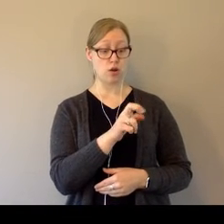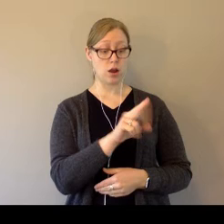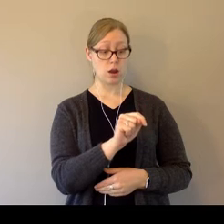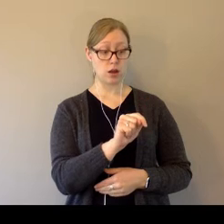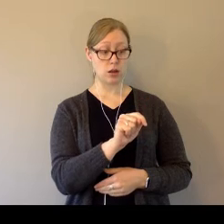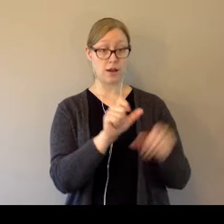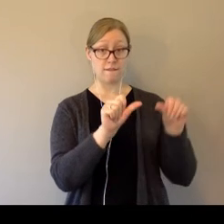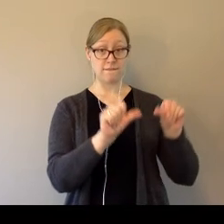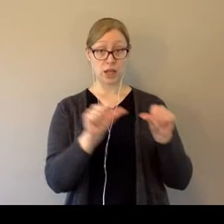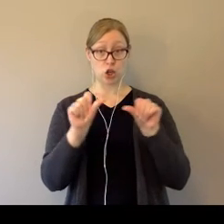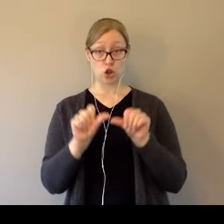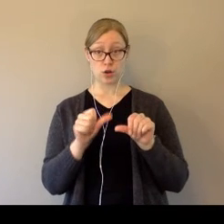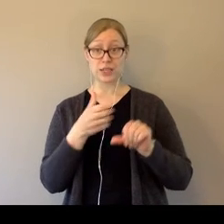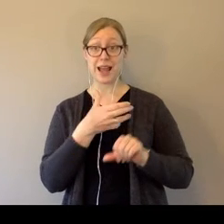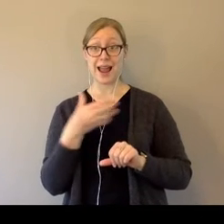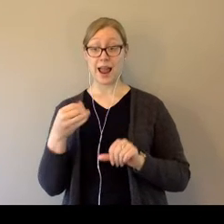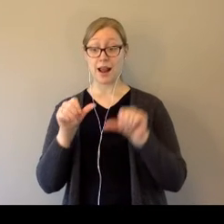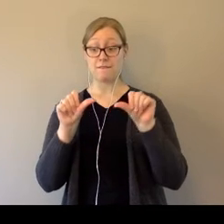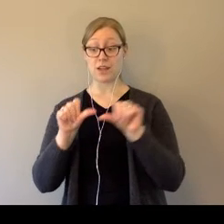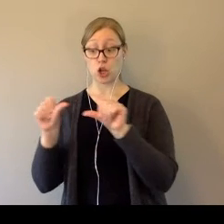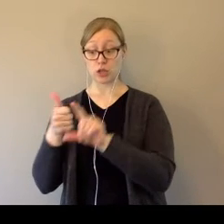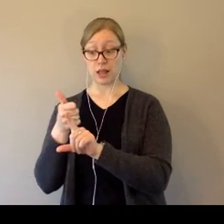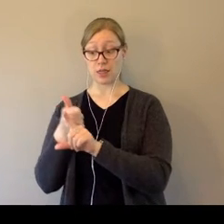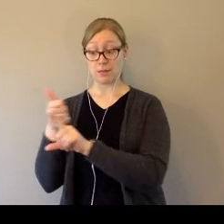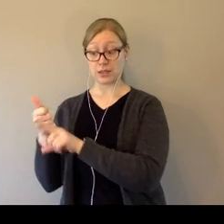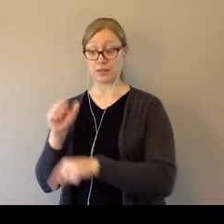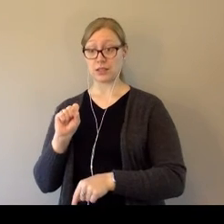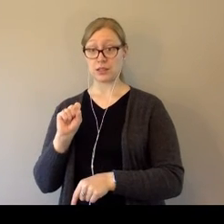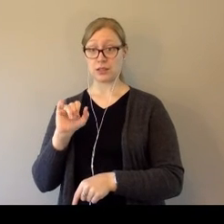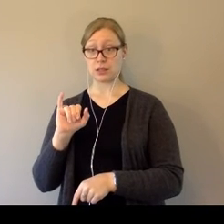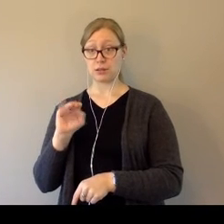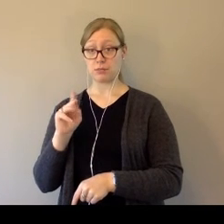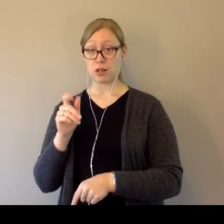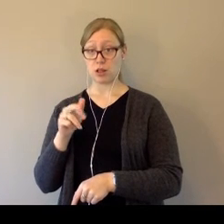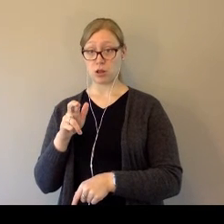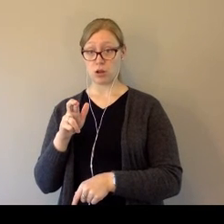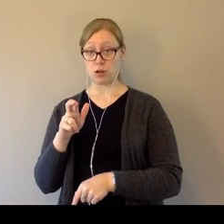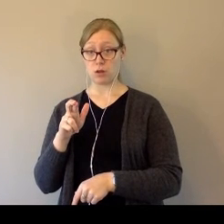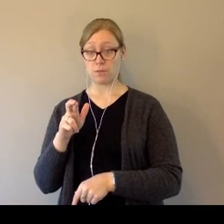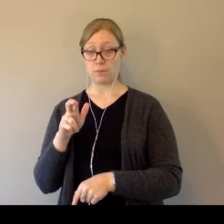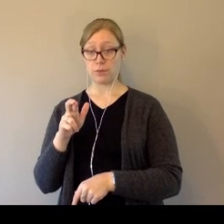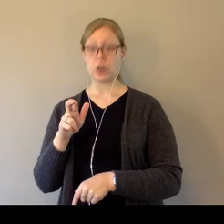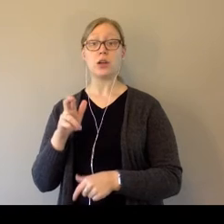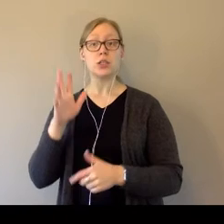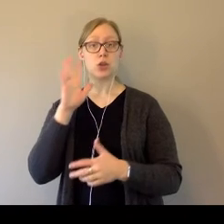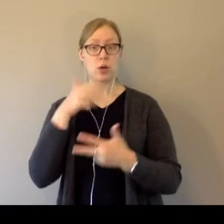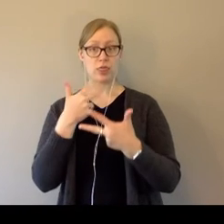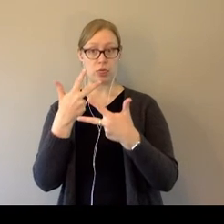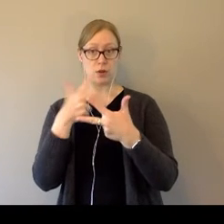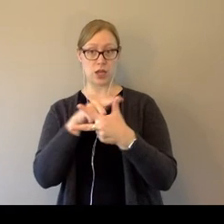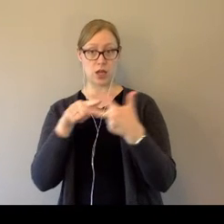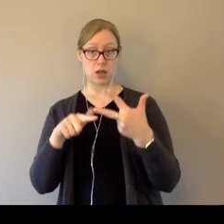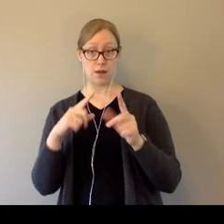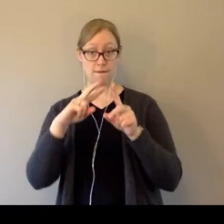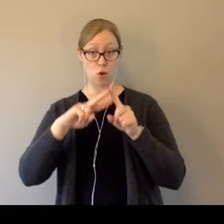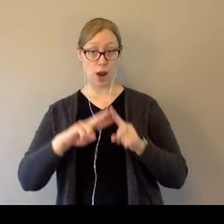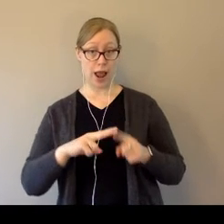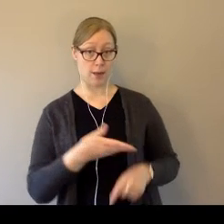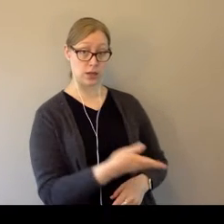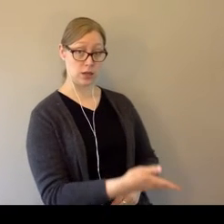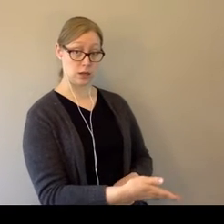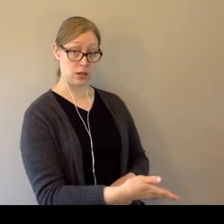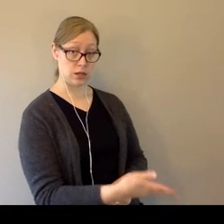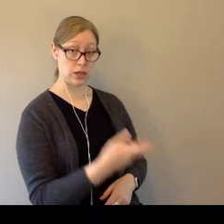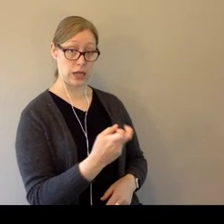We have three vocabulary terms. One is what does similar mean? What are similar polygons? And what is the